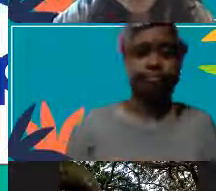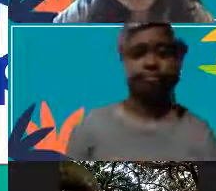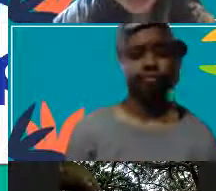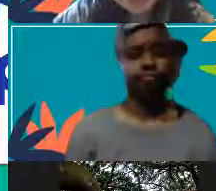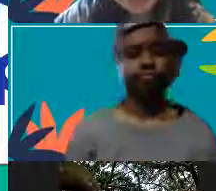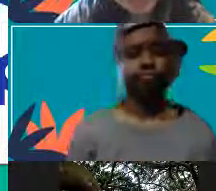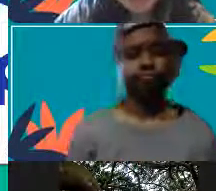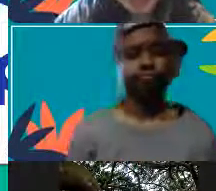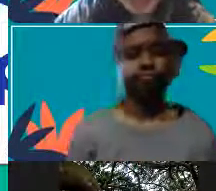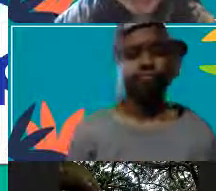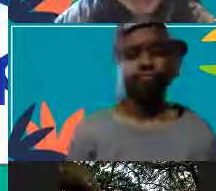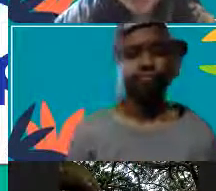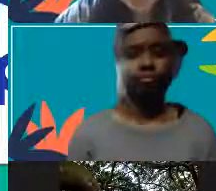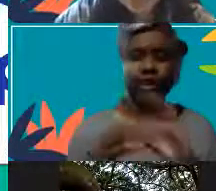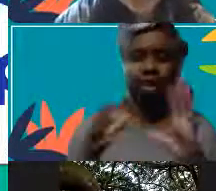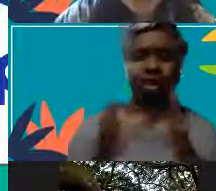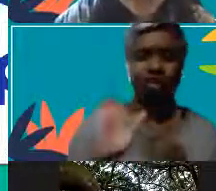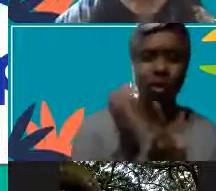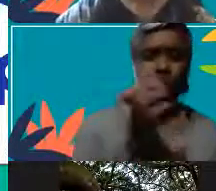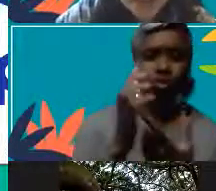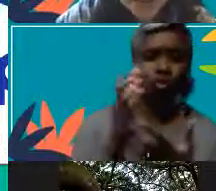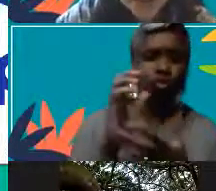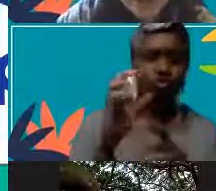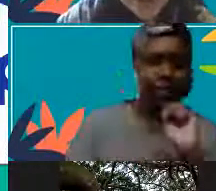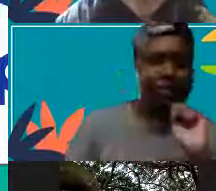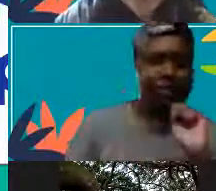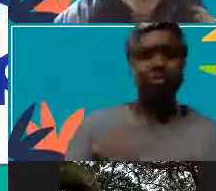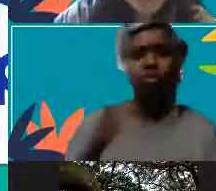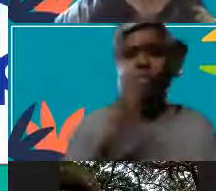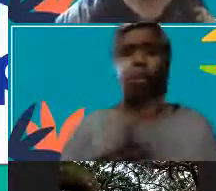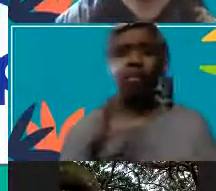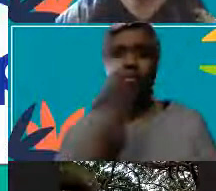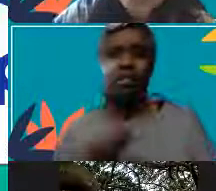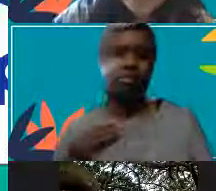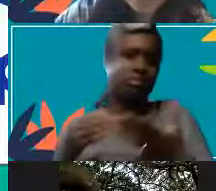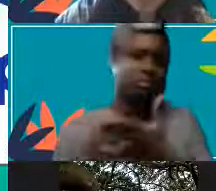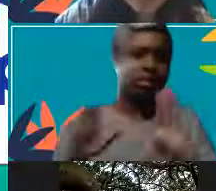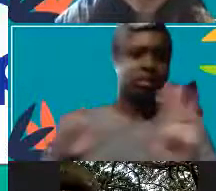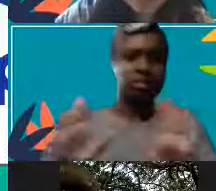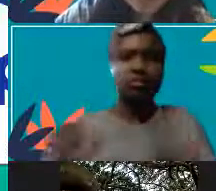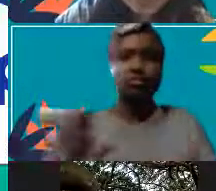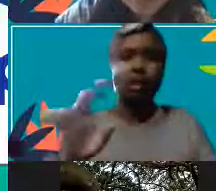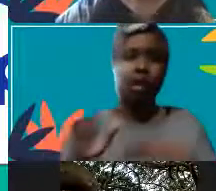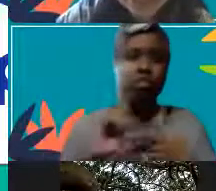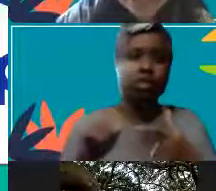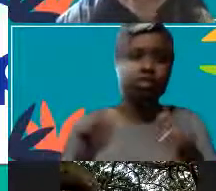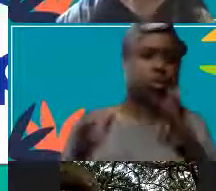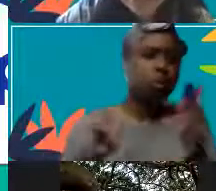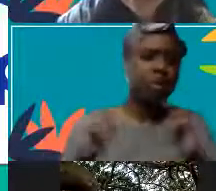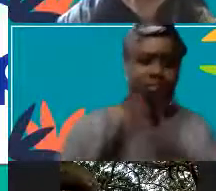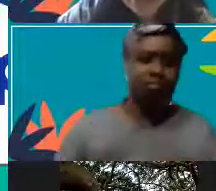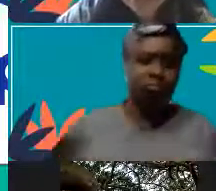culture of rape and violence against women and trans people that have costed lives all over the world, where capital